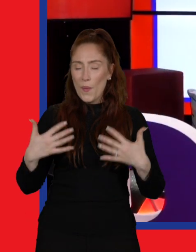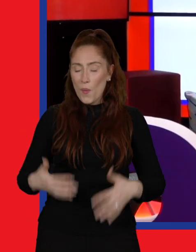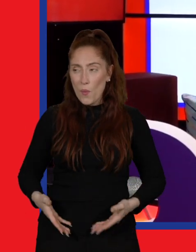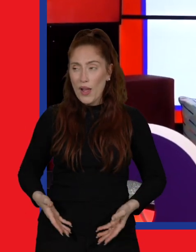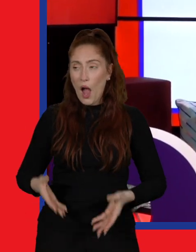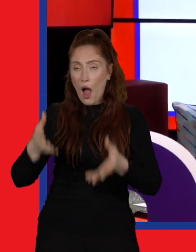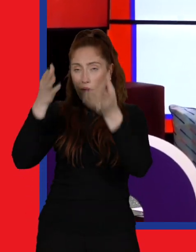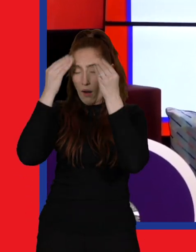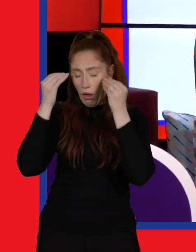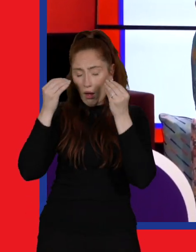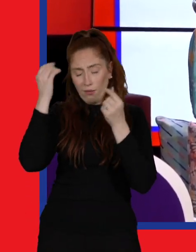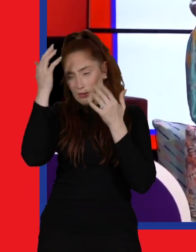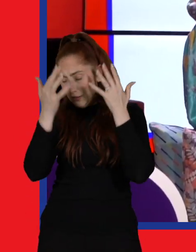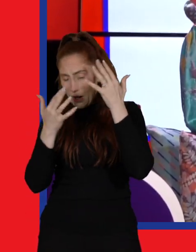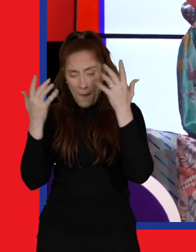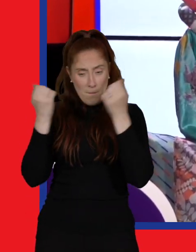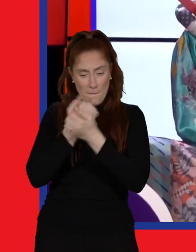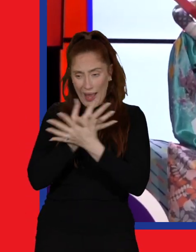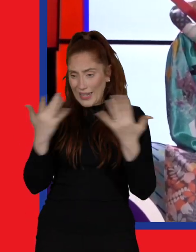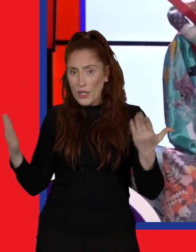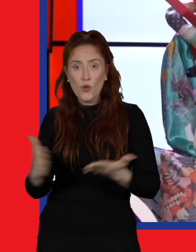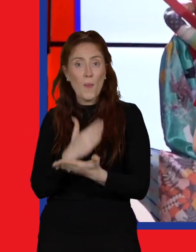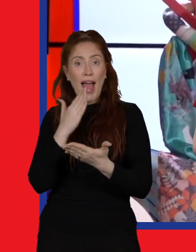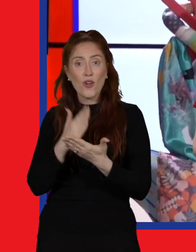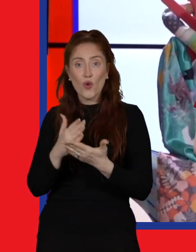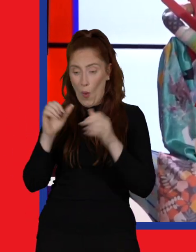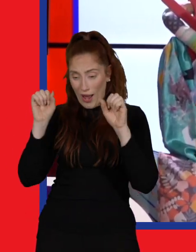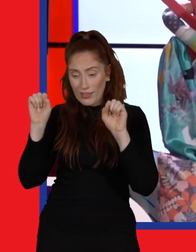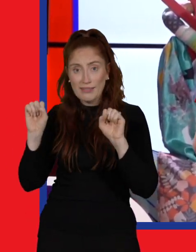Wow, Coco. We have learnt there is a lot to consider to make